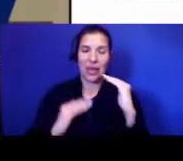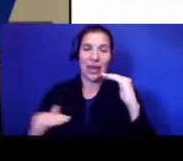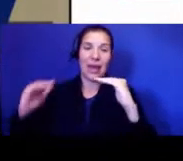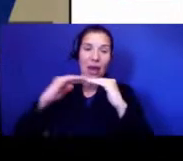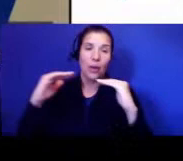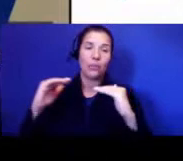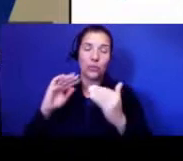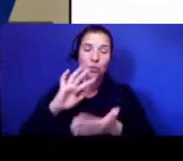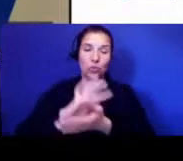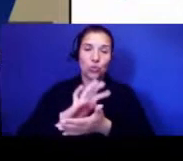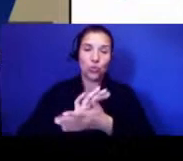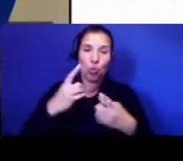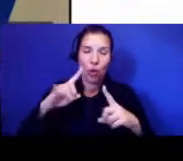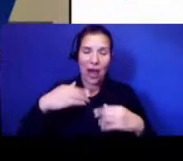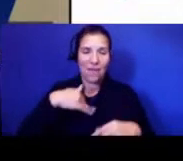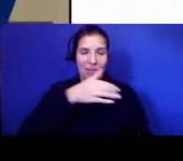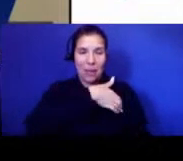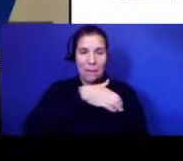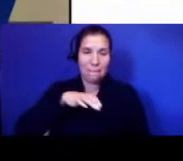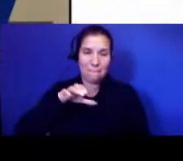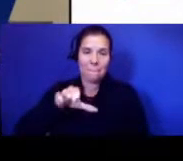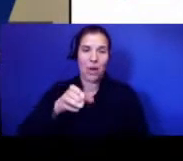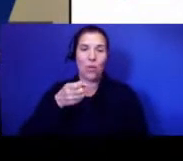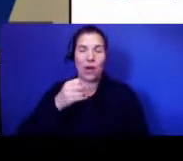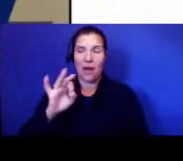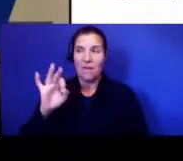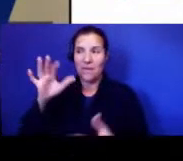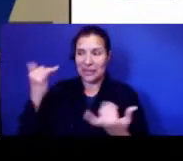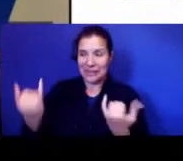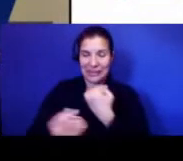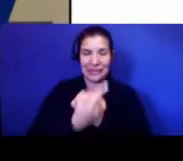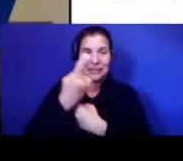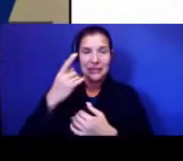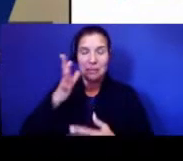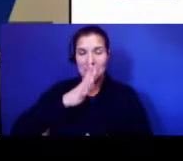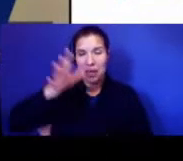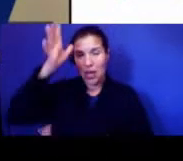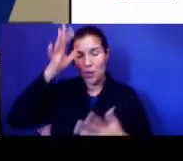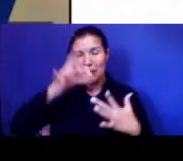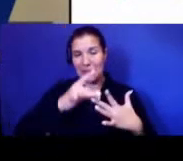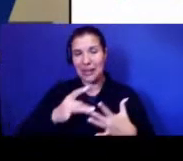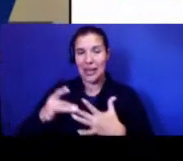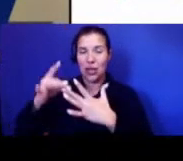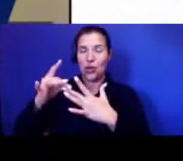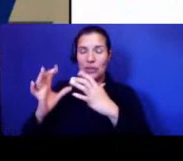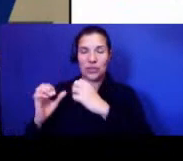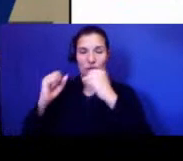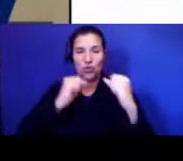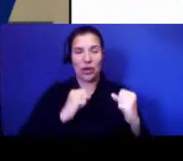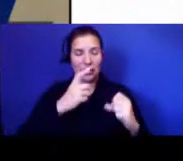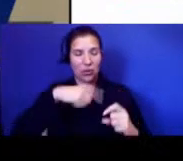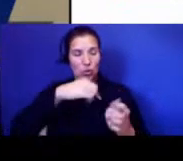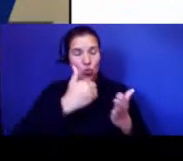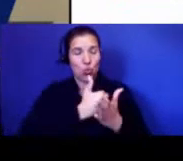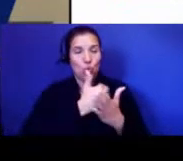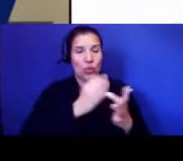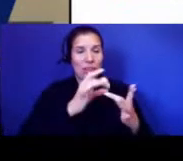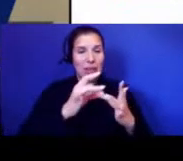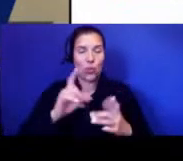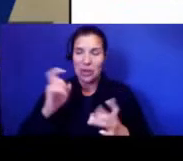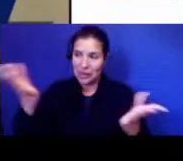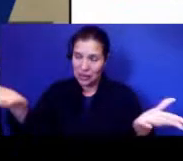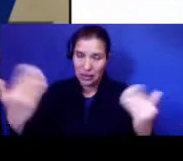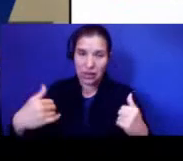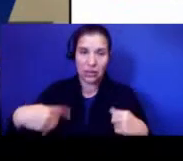while harnessing the power of existing parent leaders to develop and strengthen new leaders. We need you in